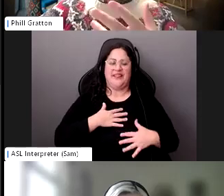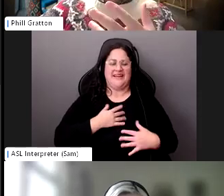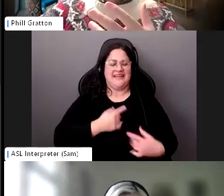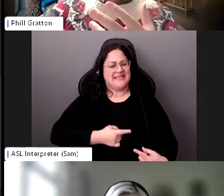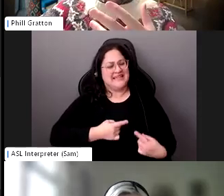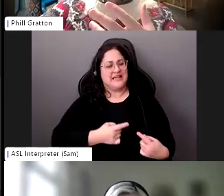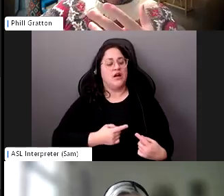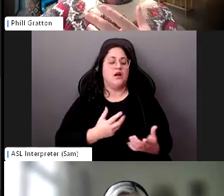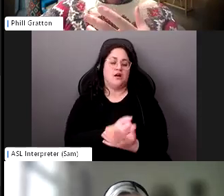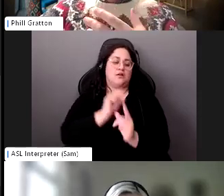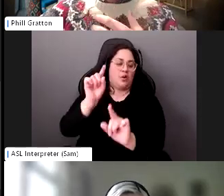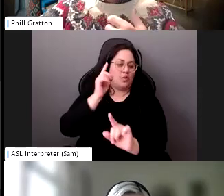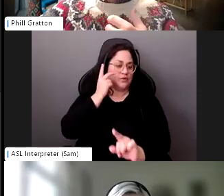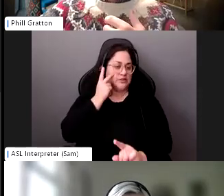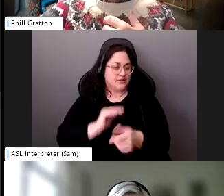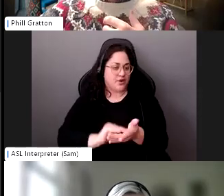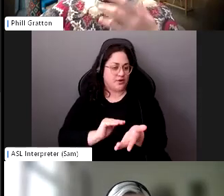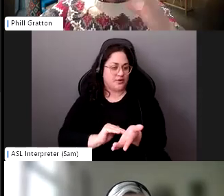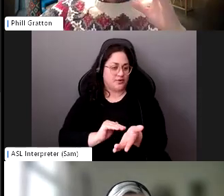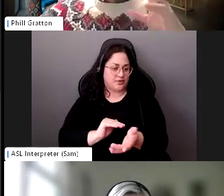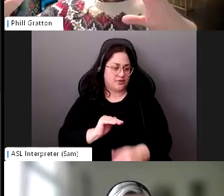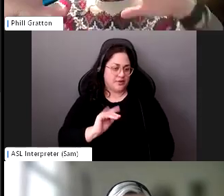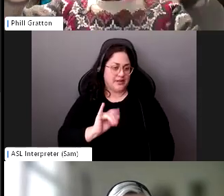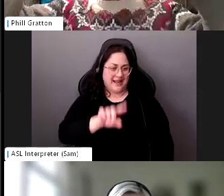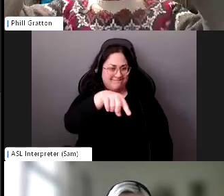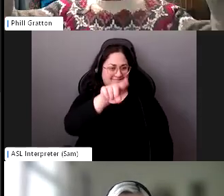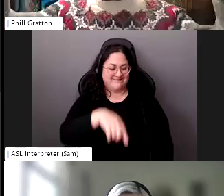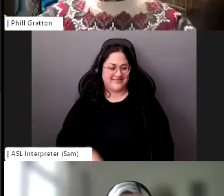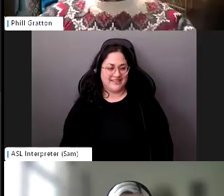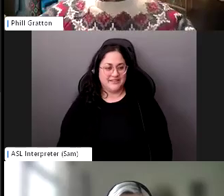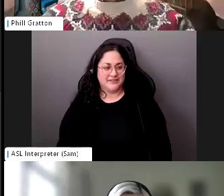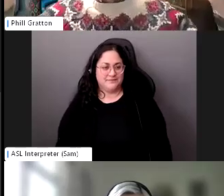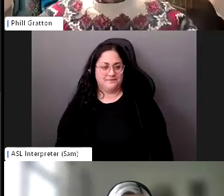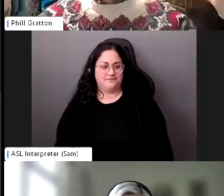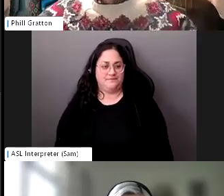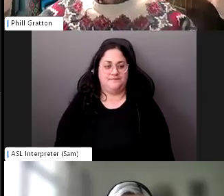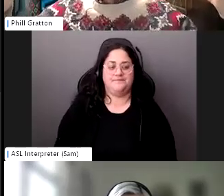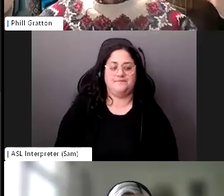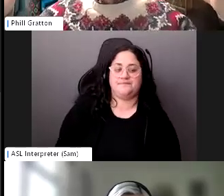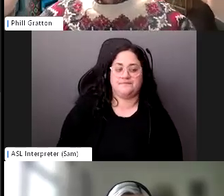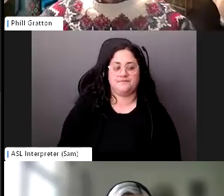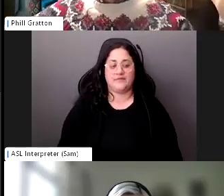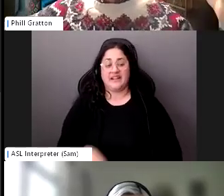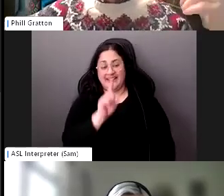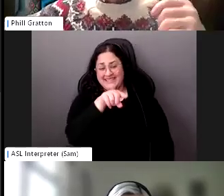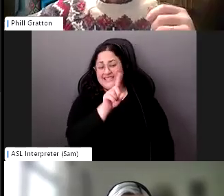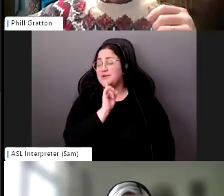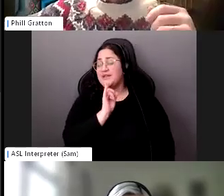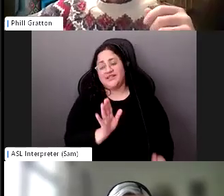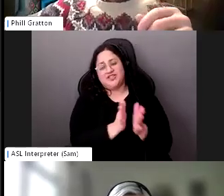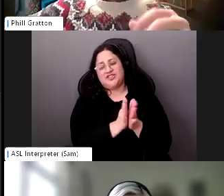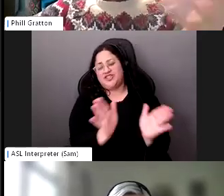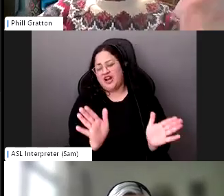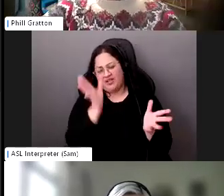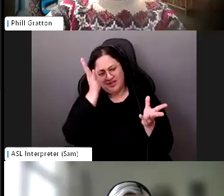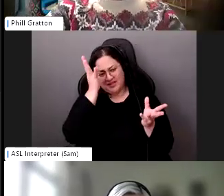gives you all of these things here like that. So, this is very general advice that it probably got from some medical manual